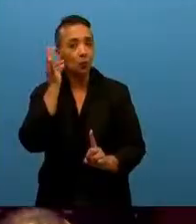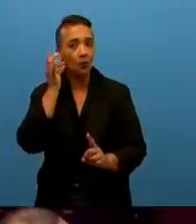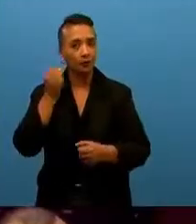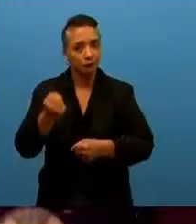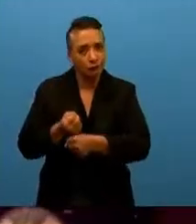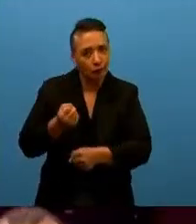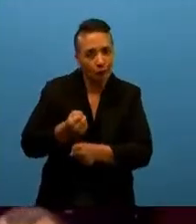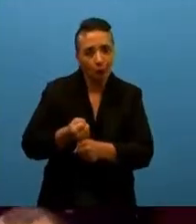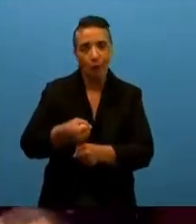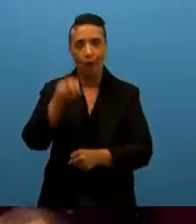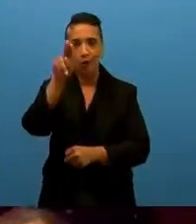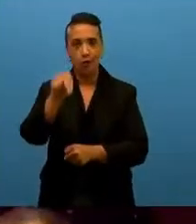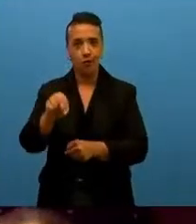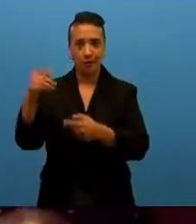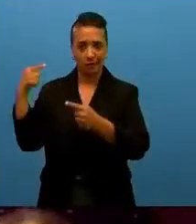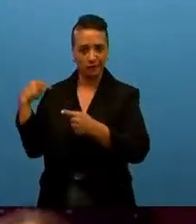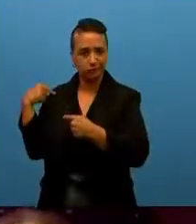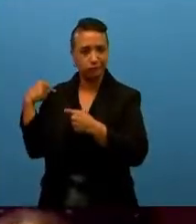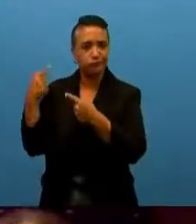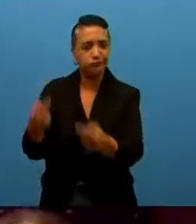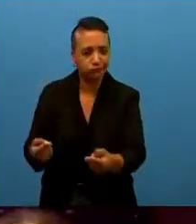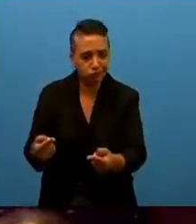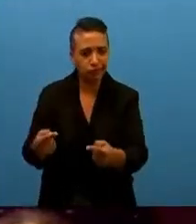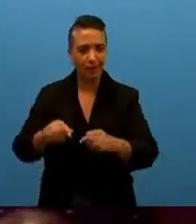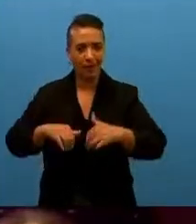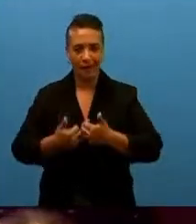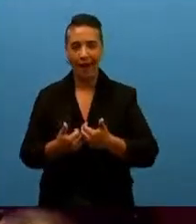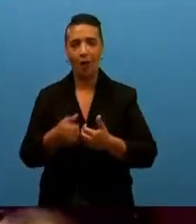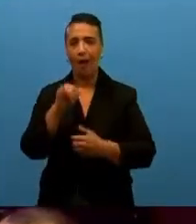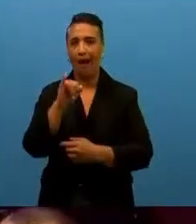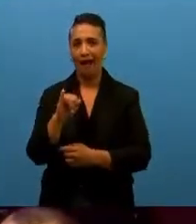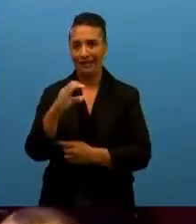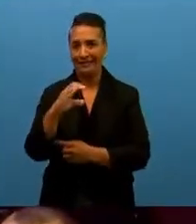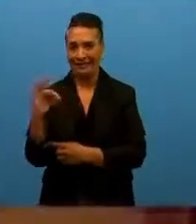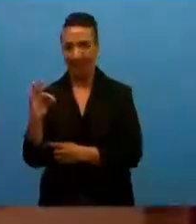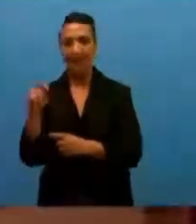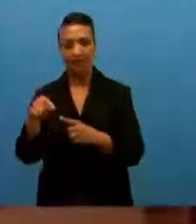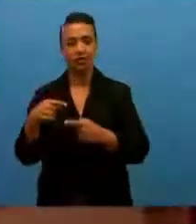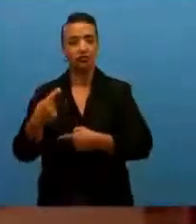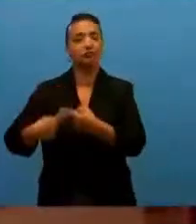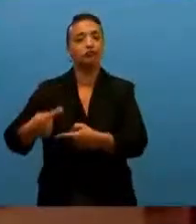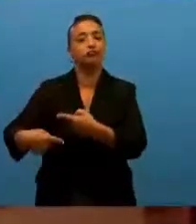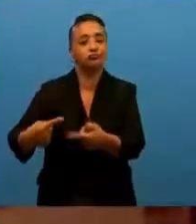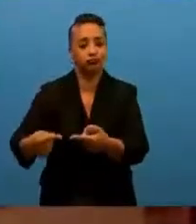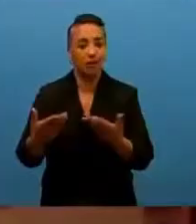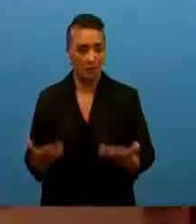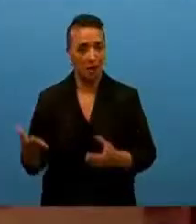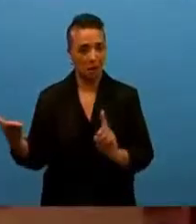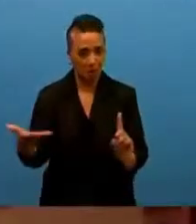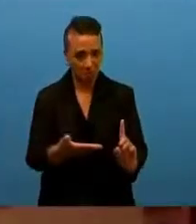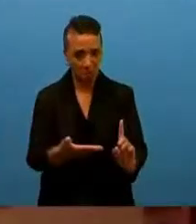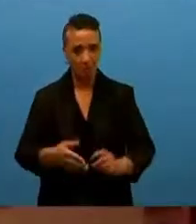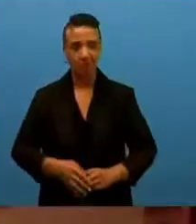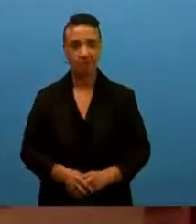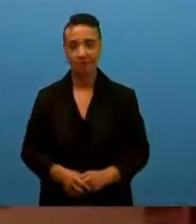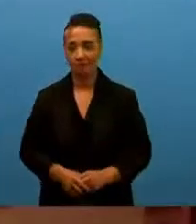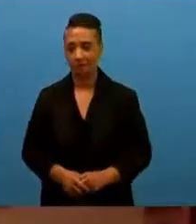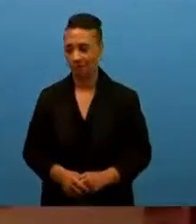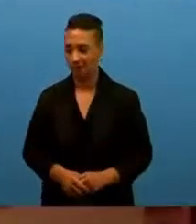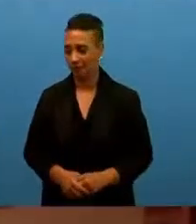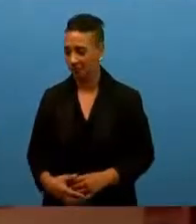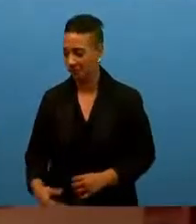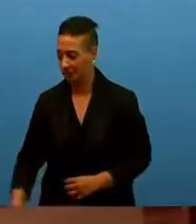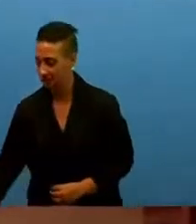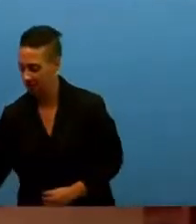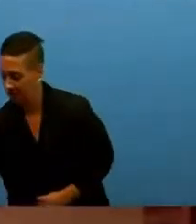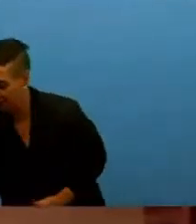the UNFCCC as well on behalf of Indigenous peoples. Please, Tanya, you have the floor. Tēnā koutou katoa and